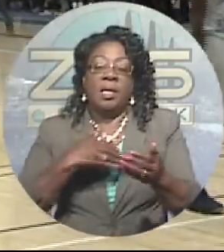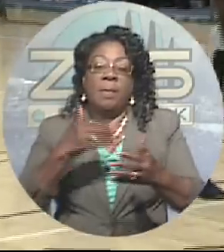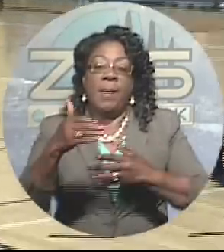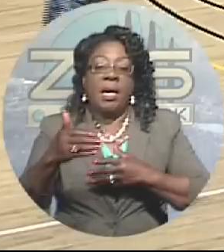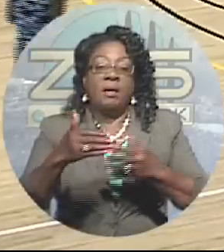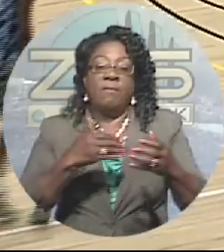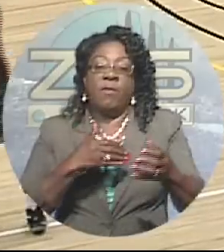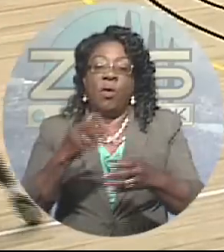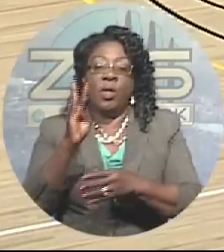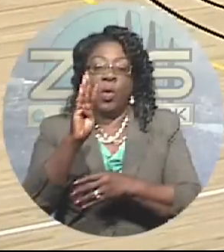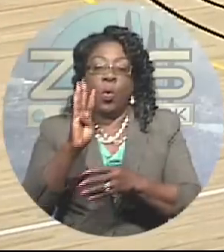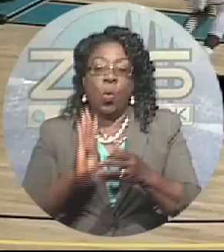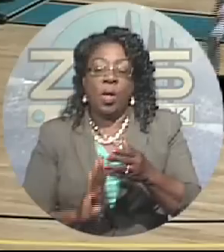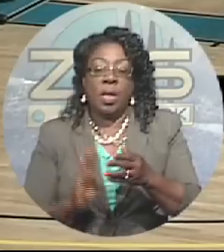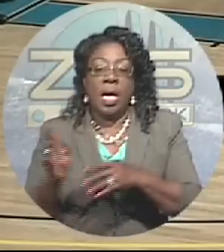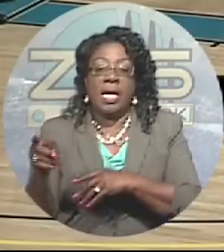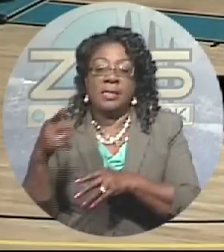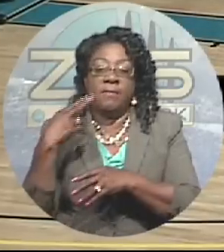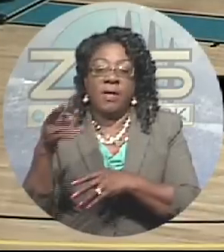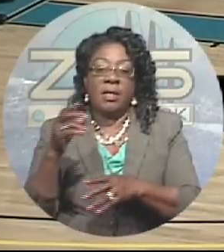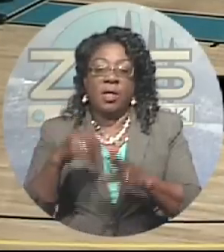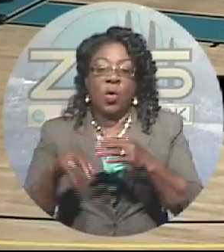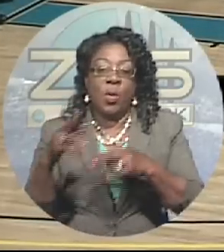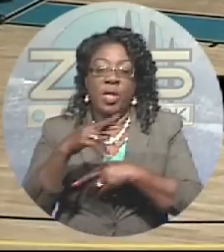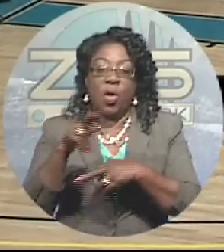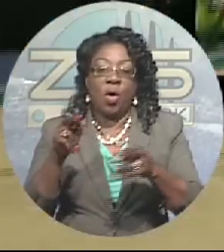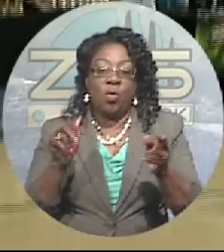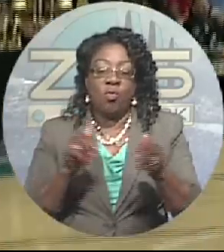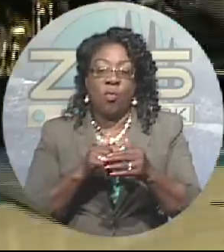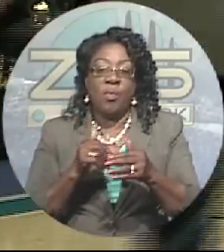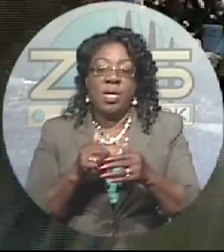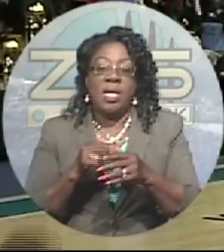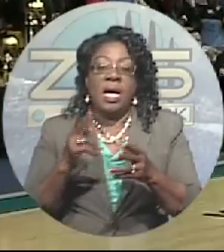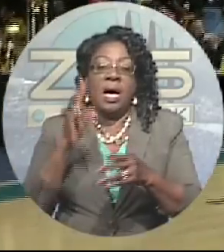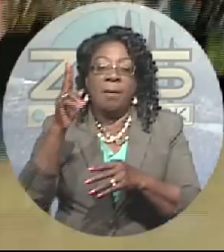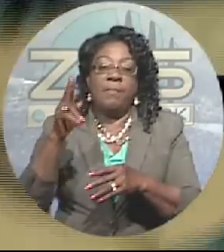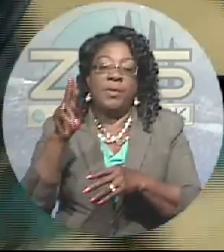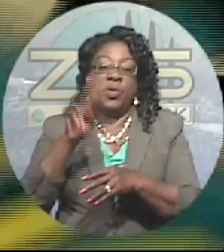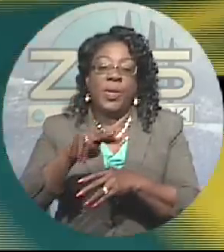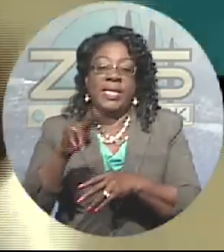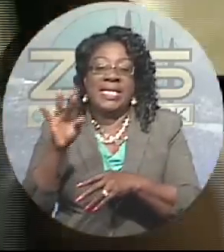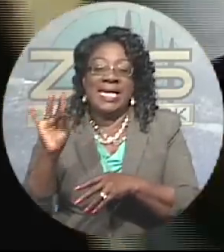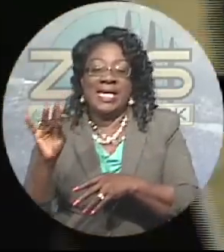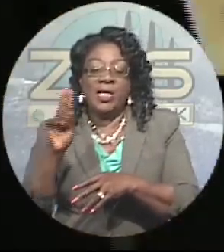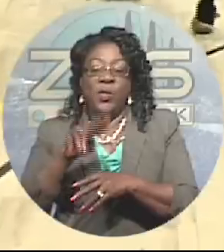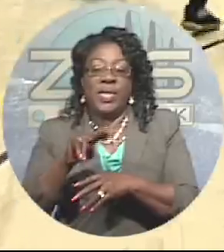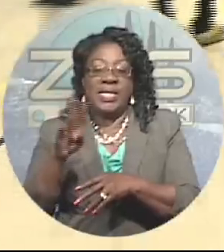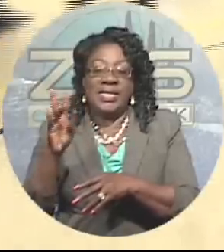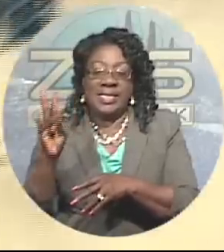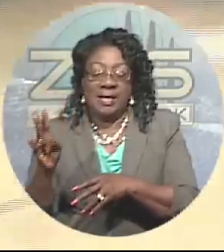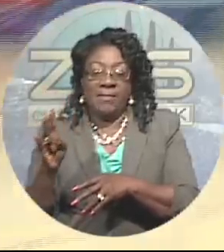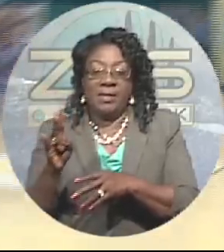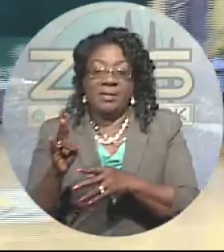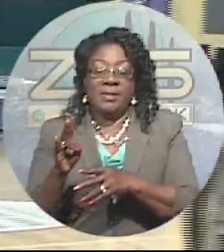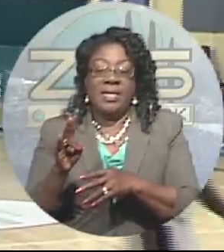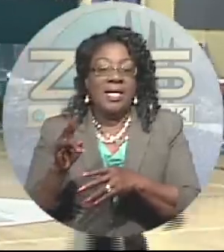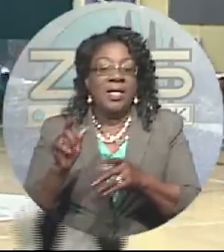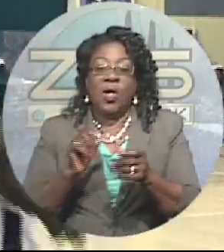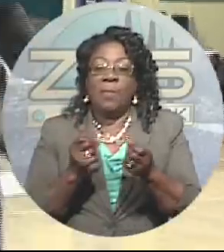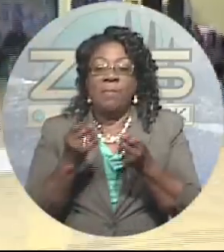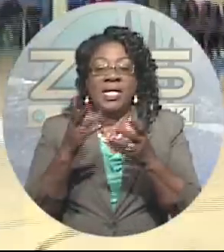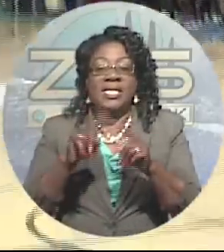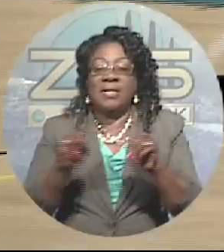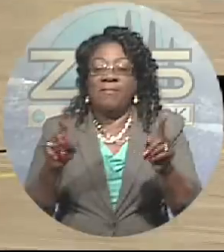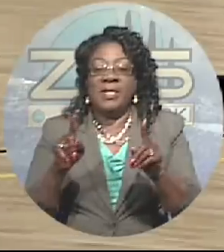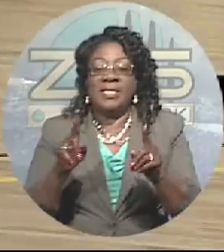forth quarter as the Falcons go in the locker room at the half, up 28-27. Not much of a difference in the third as